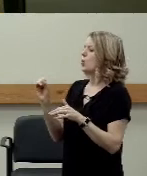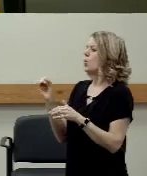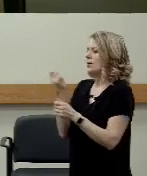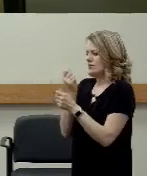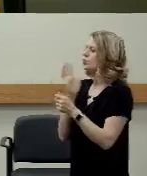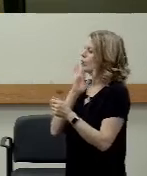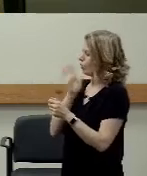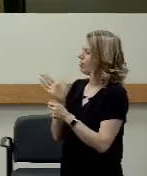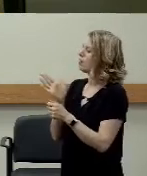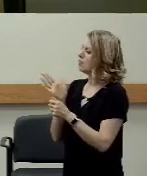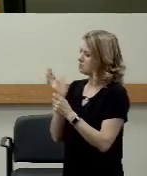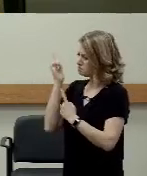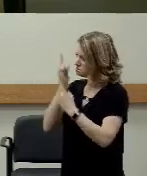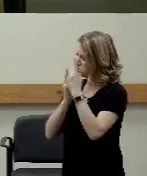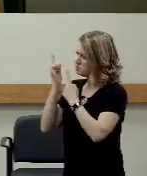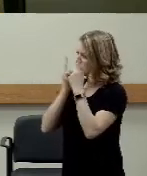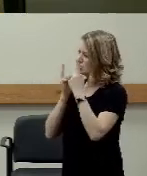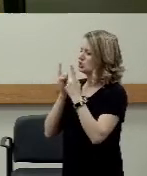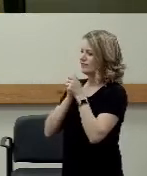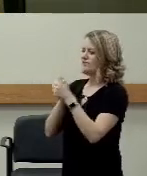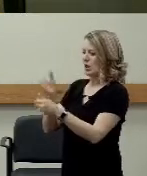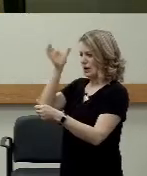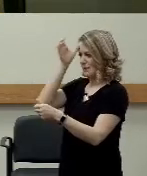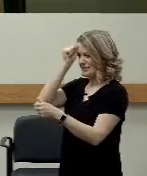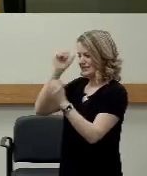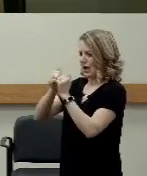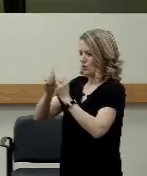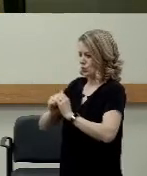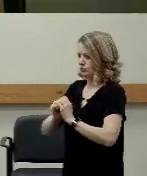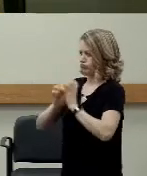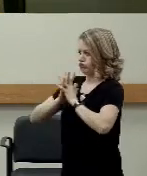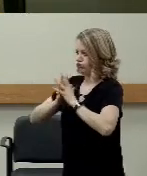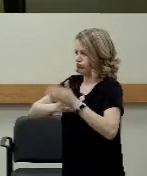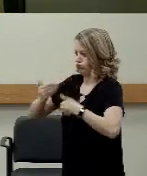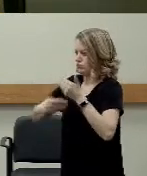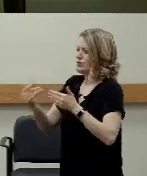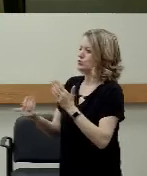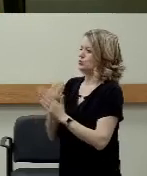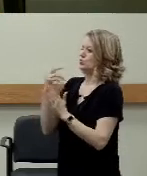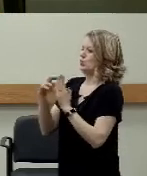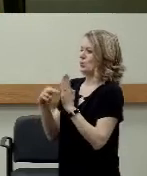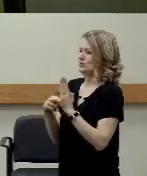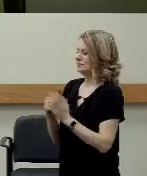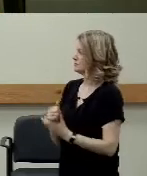of that, we need a common sense implementation of the ordinance.